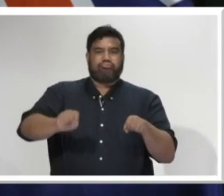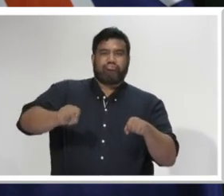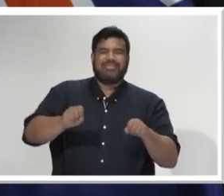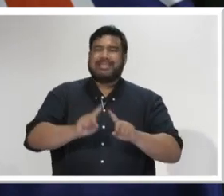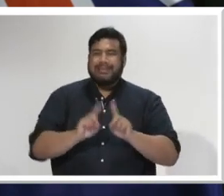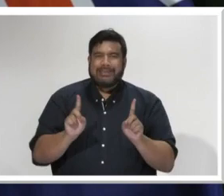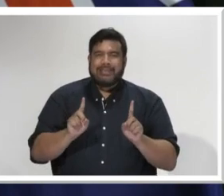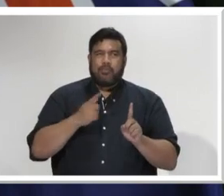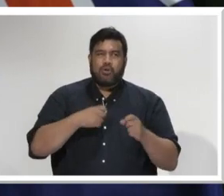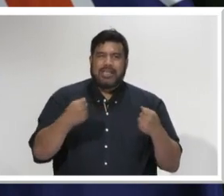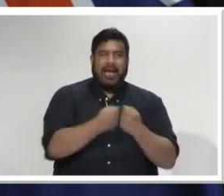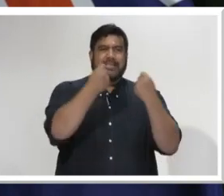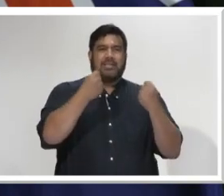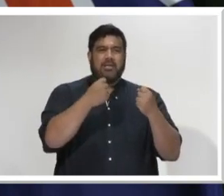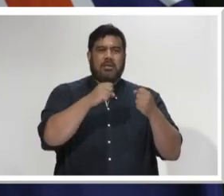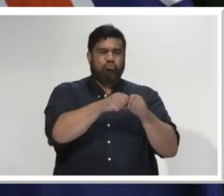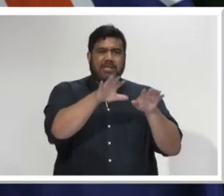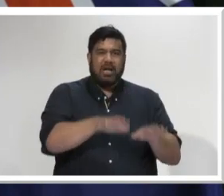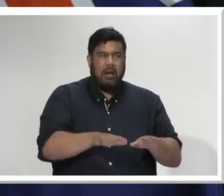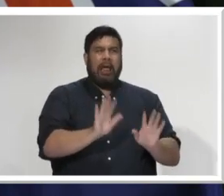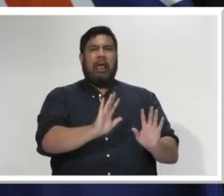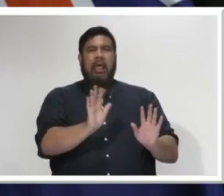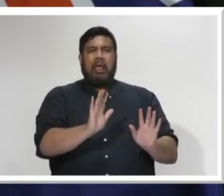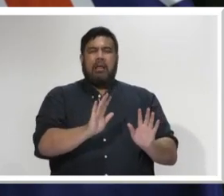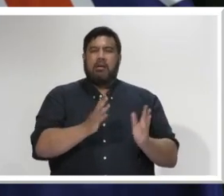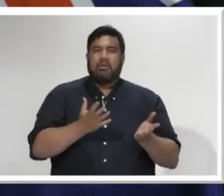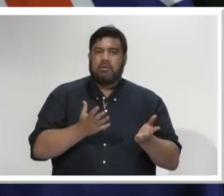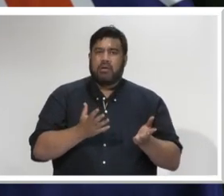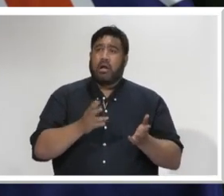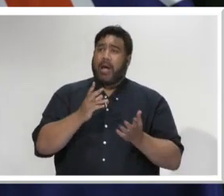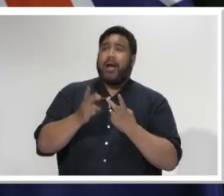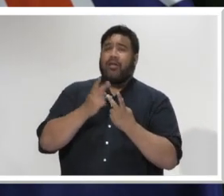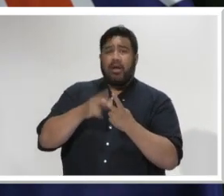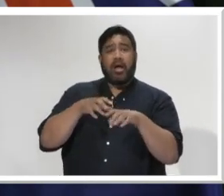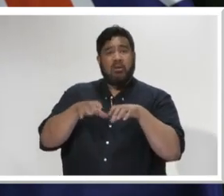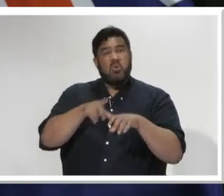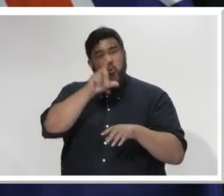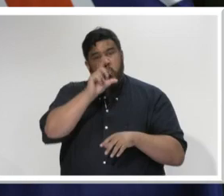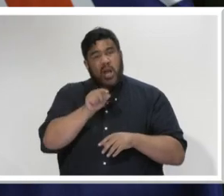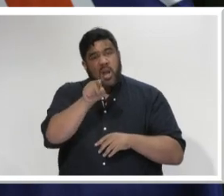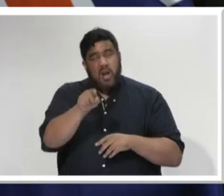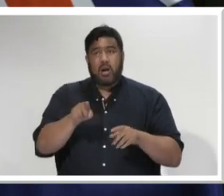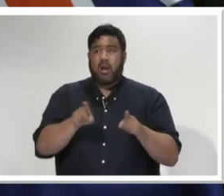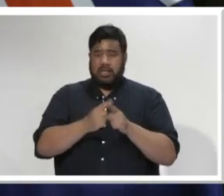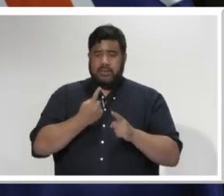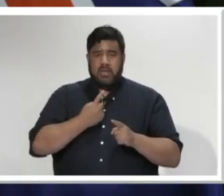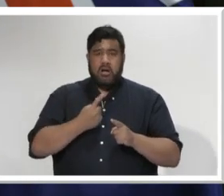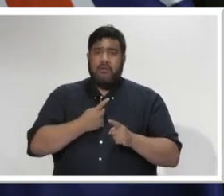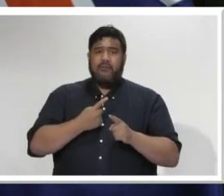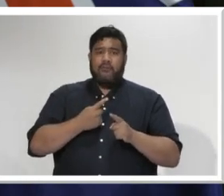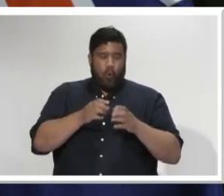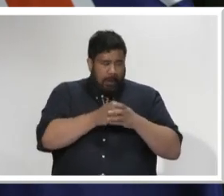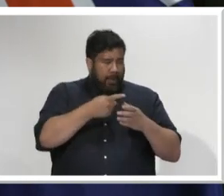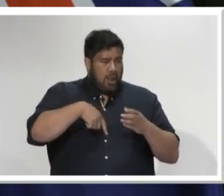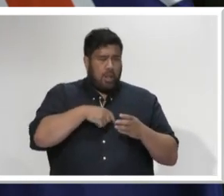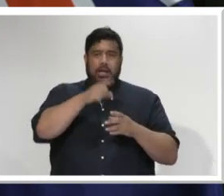or breakdowns that can lead you to have contact with others. But there are other activities which you can undertake by yourself or within your bubble that